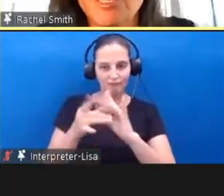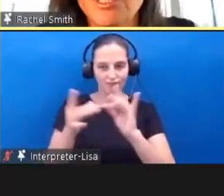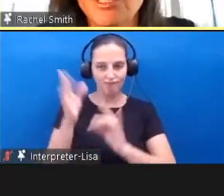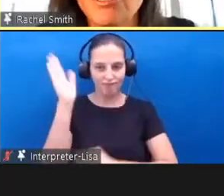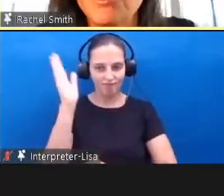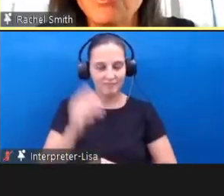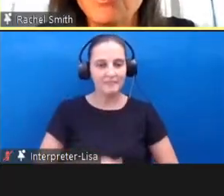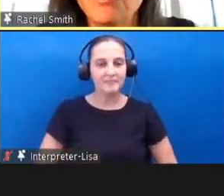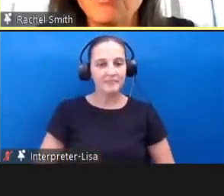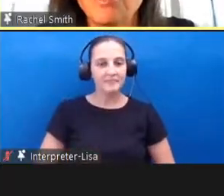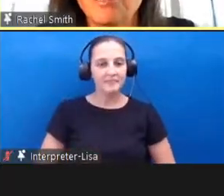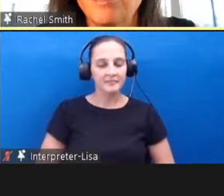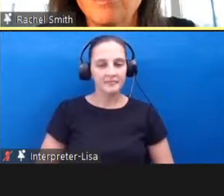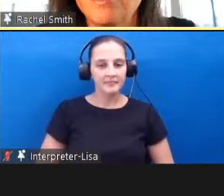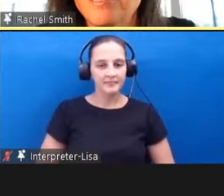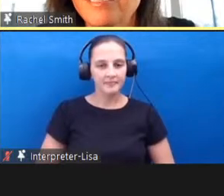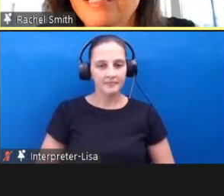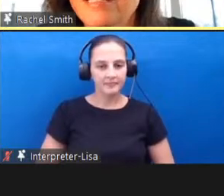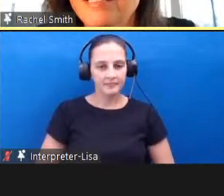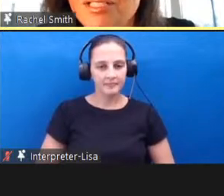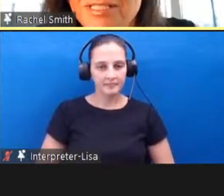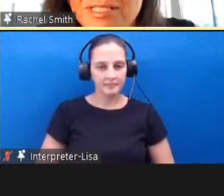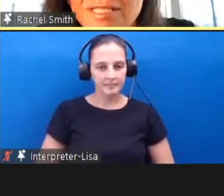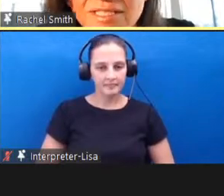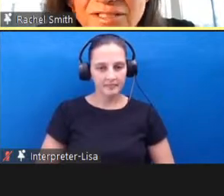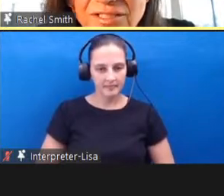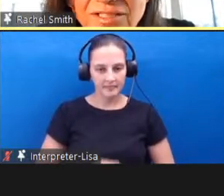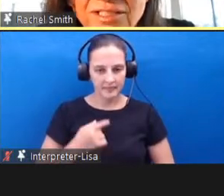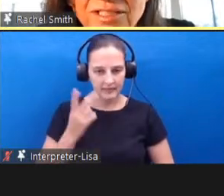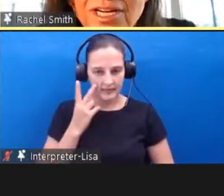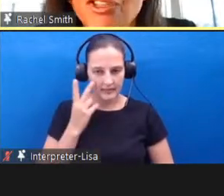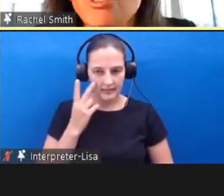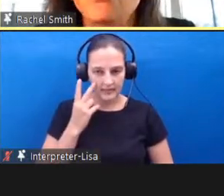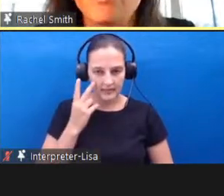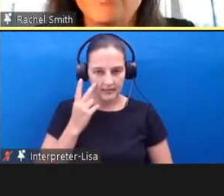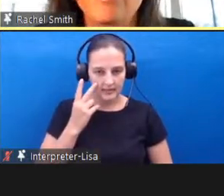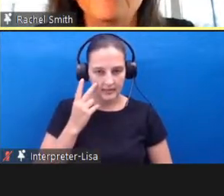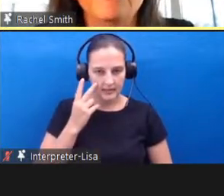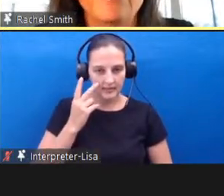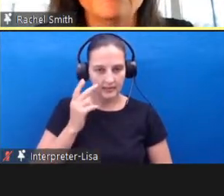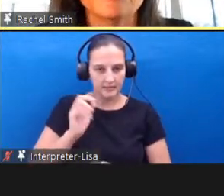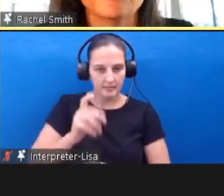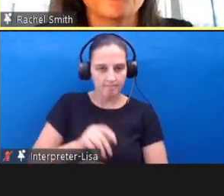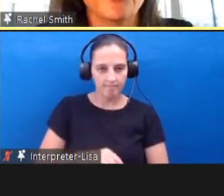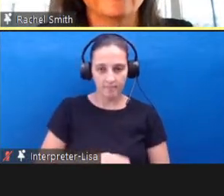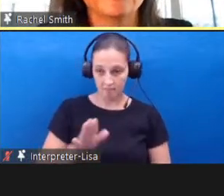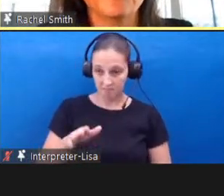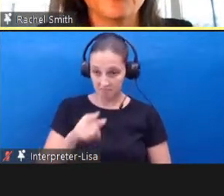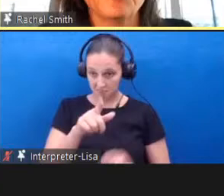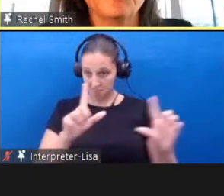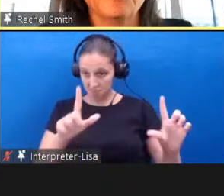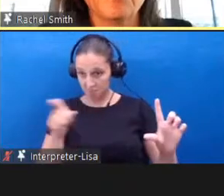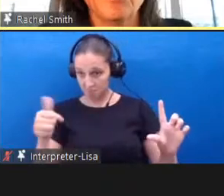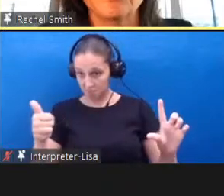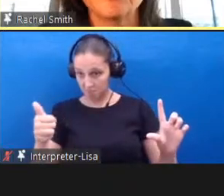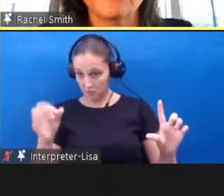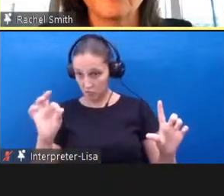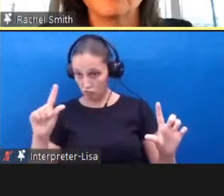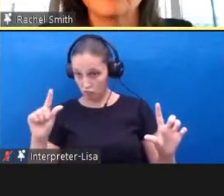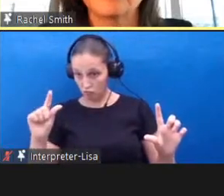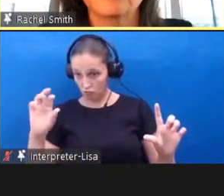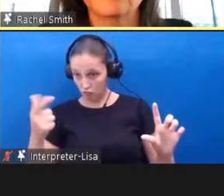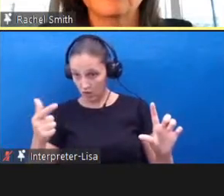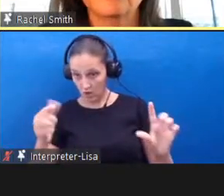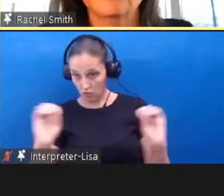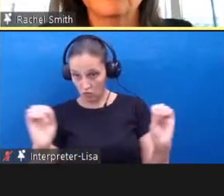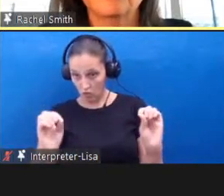am going to hide. Let me just see here. So how does this look, Greg, as far as bars and